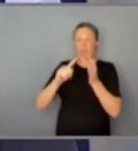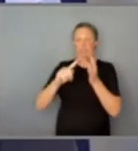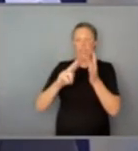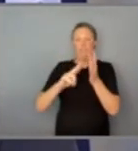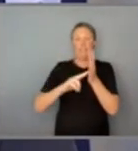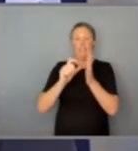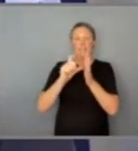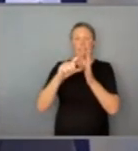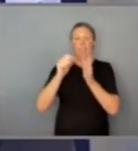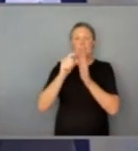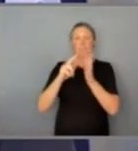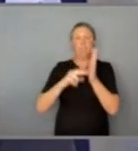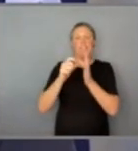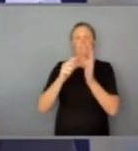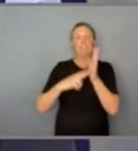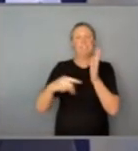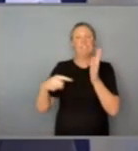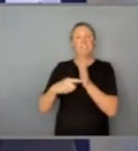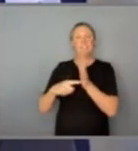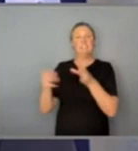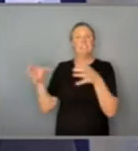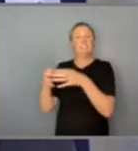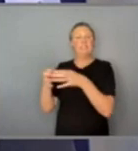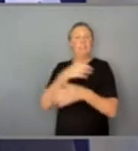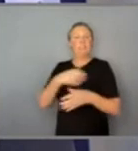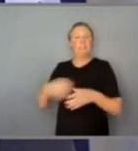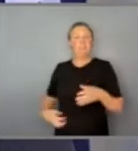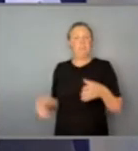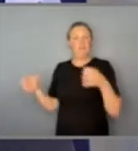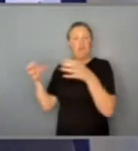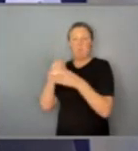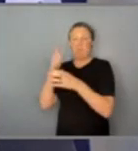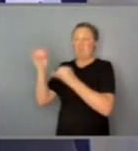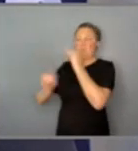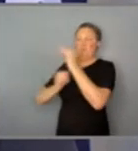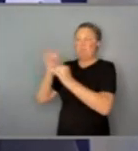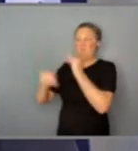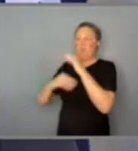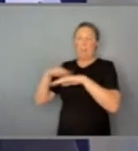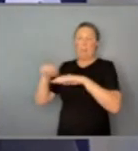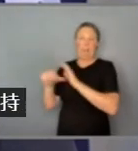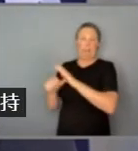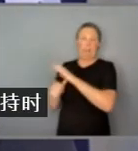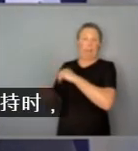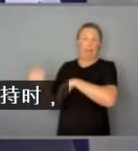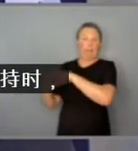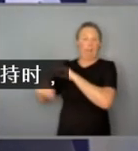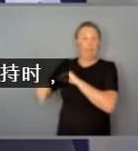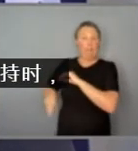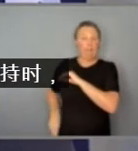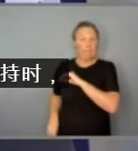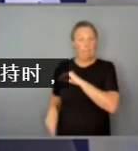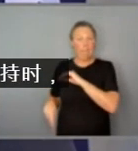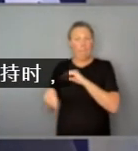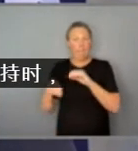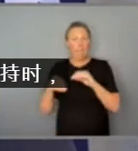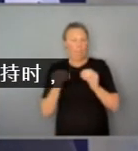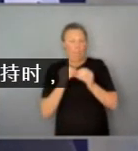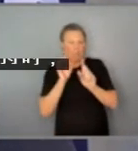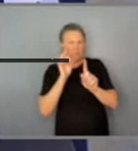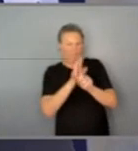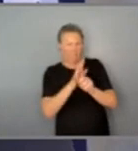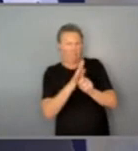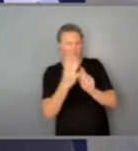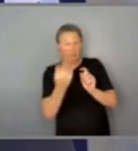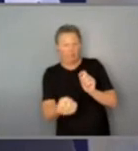hundreds of thousands of dollars from big businesses, banks, mineral and mining groups and pharma companies? And then just on the same issue, you also